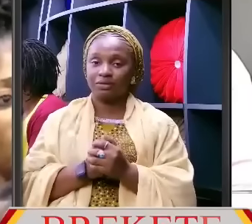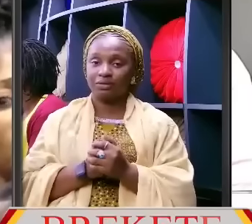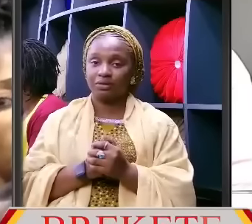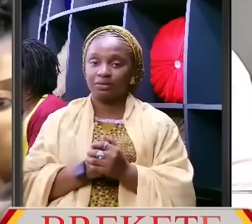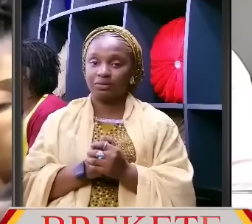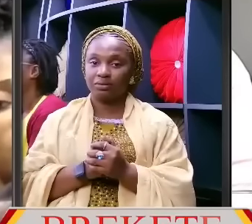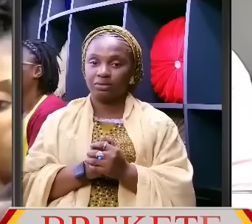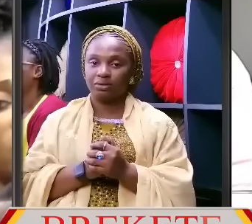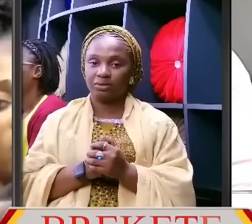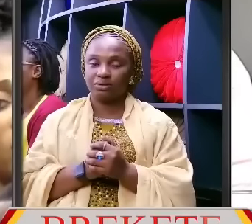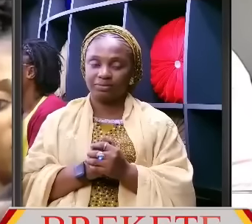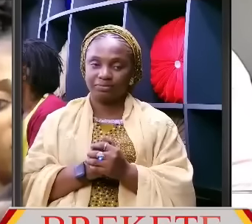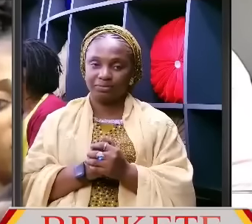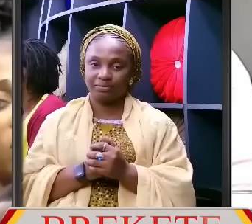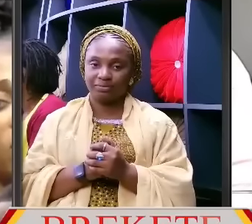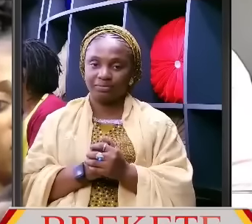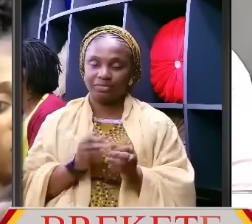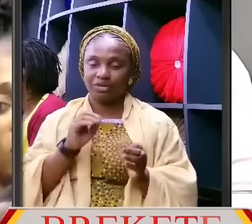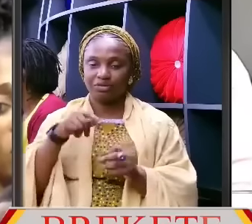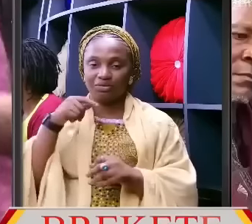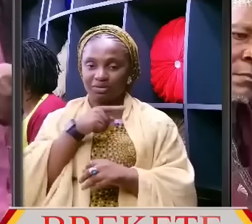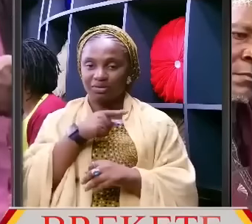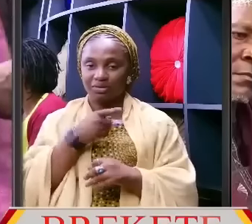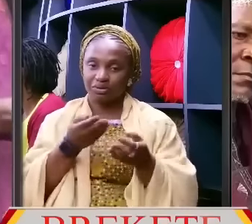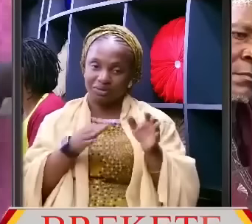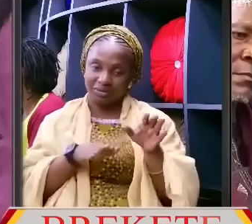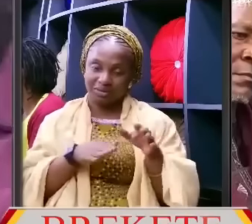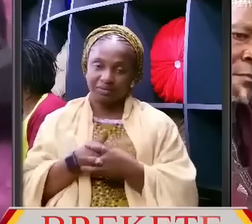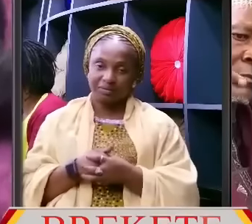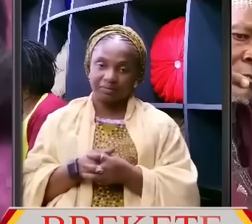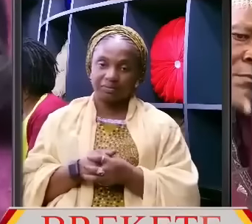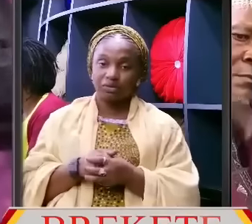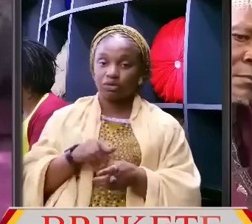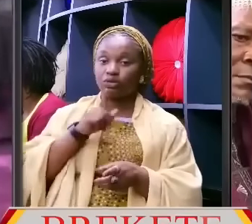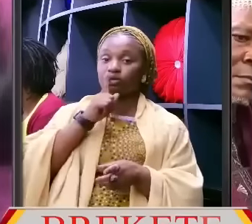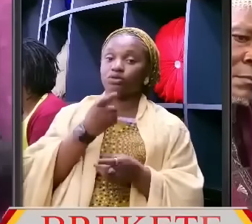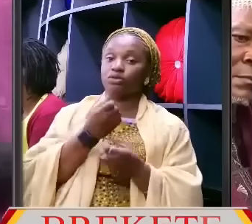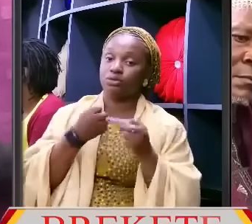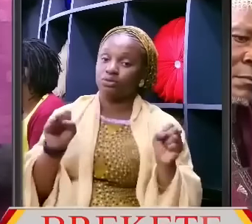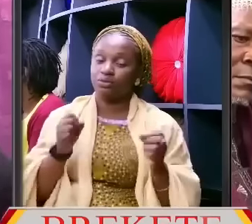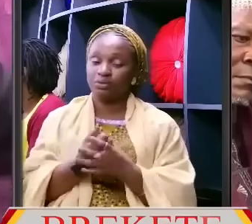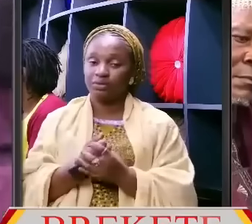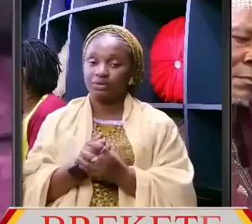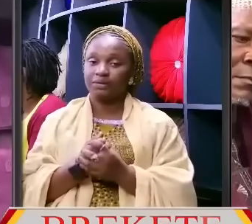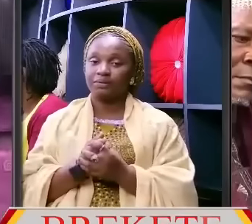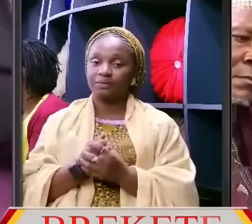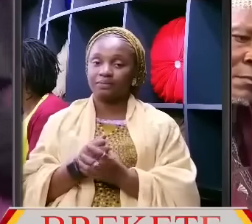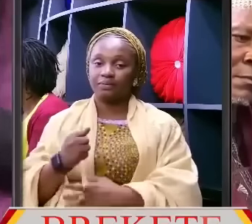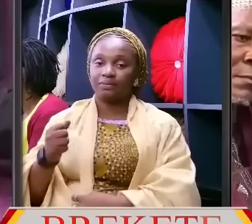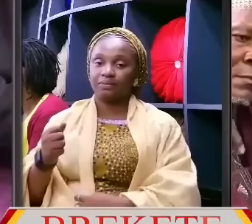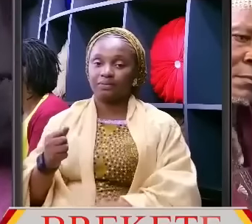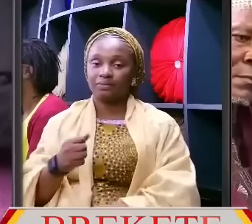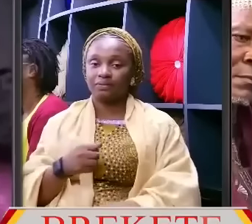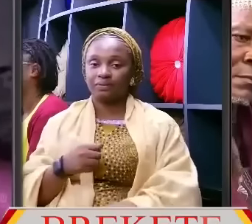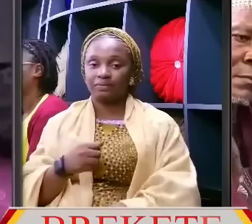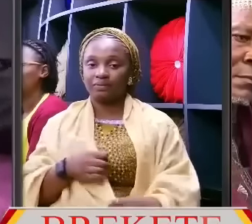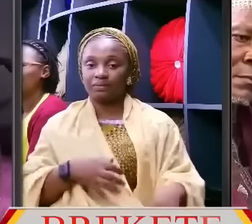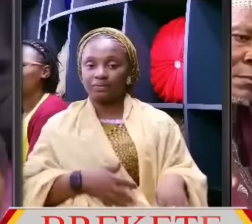According to Dino Melaye, they say if you lie, you die. You talk true, you die. And we talk